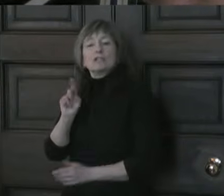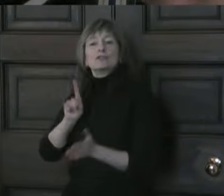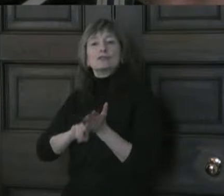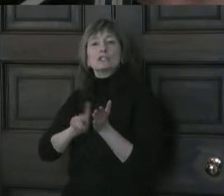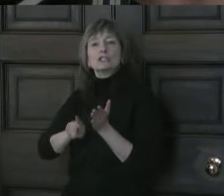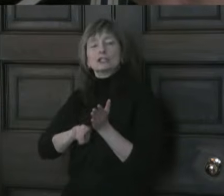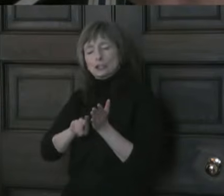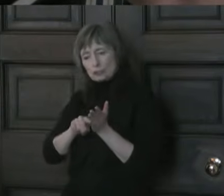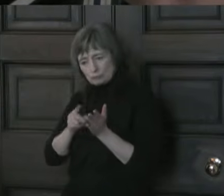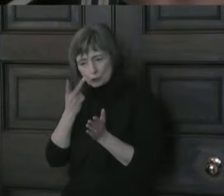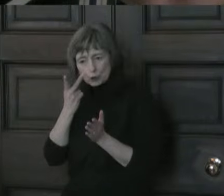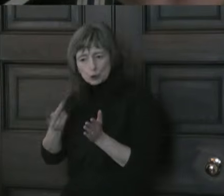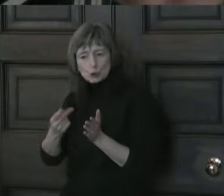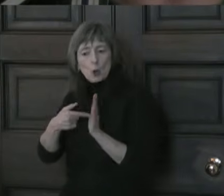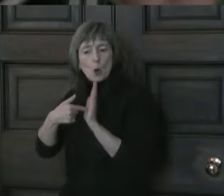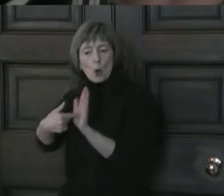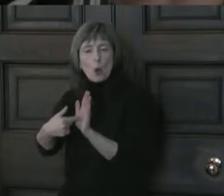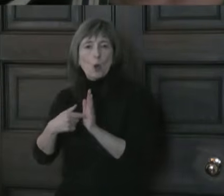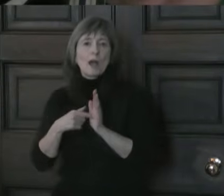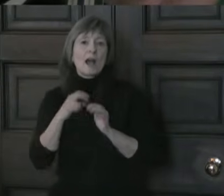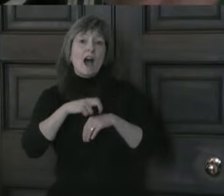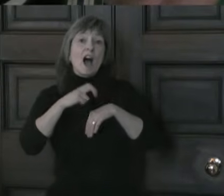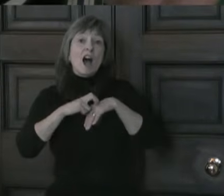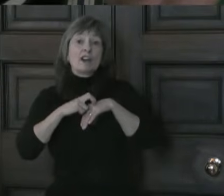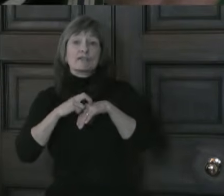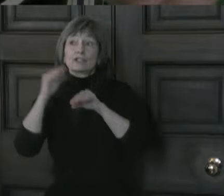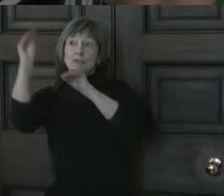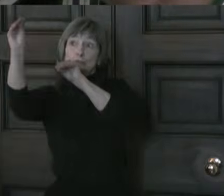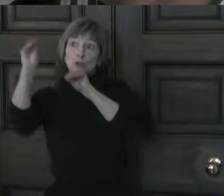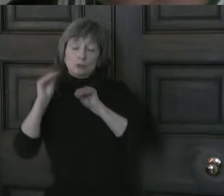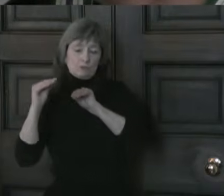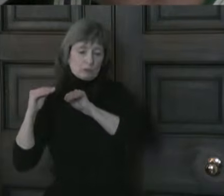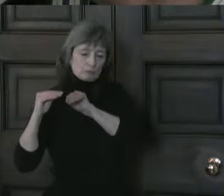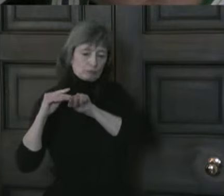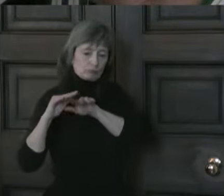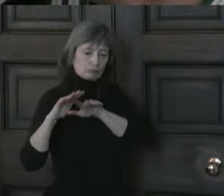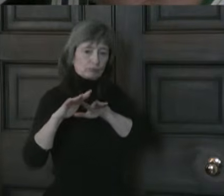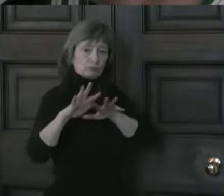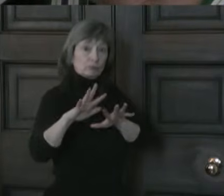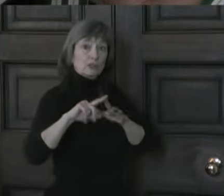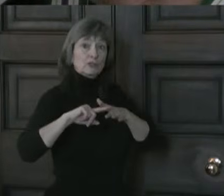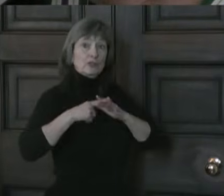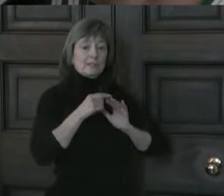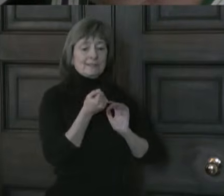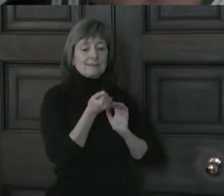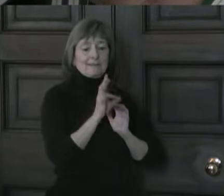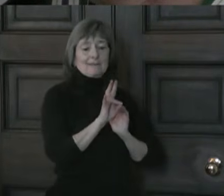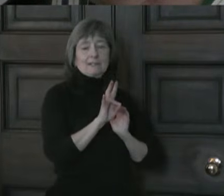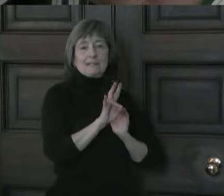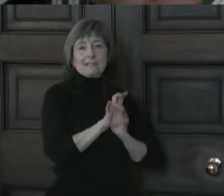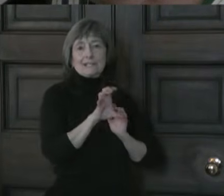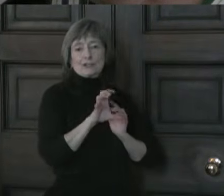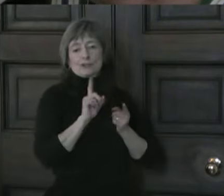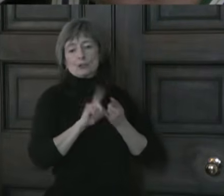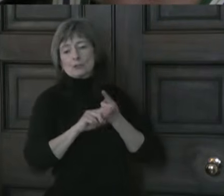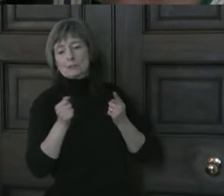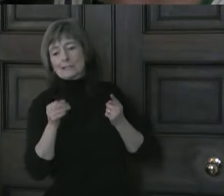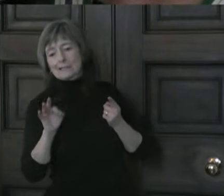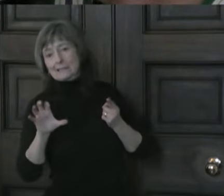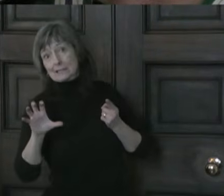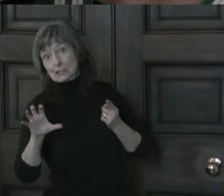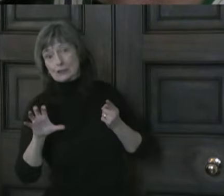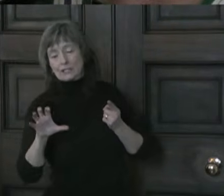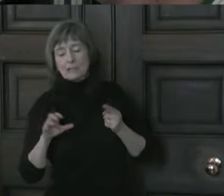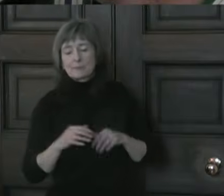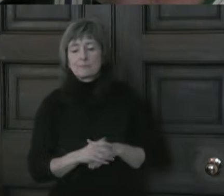of Irish immigration and settlement in Newfoundland from the 17th to 19th centuries. His work